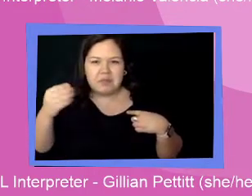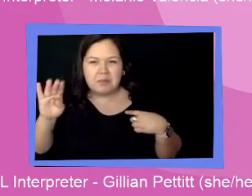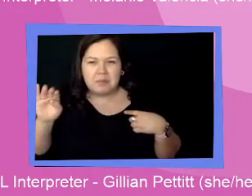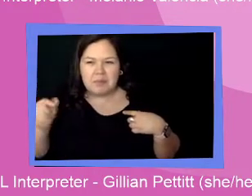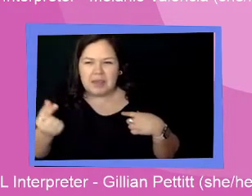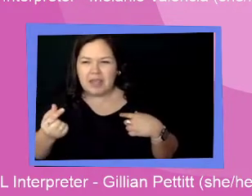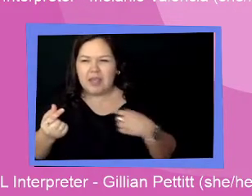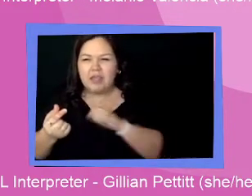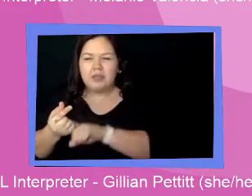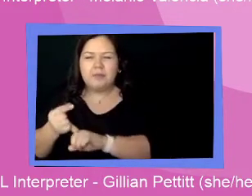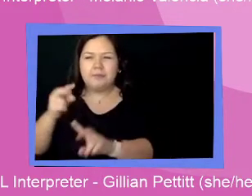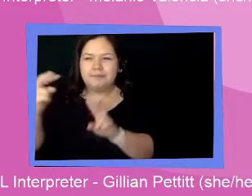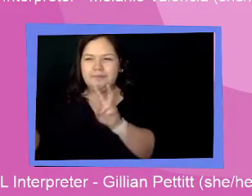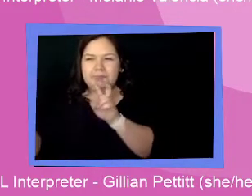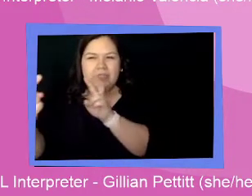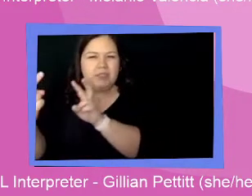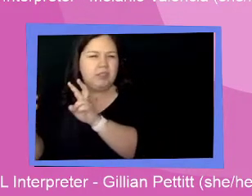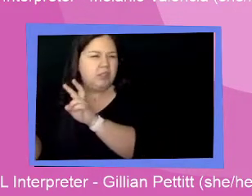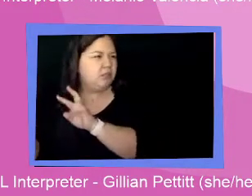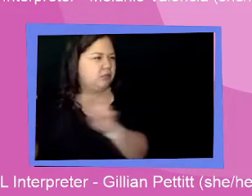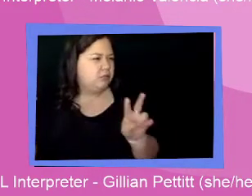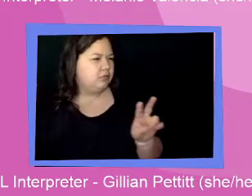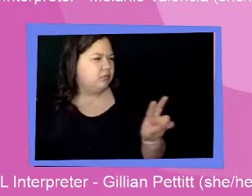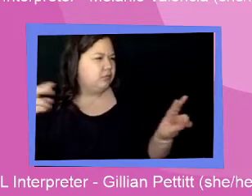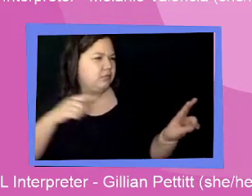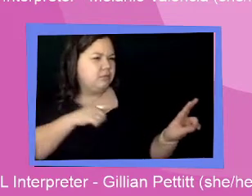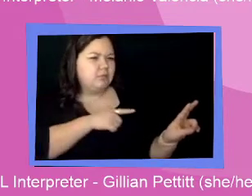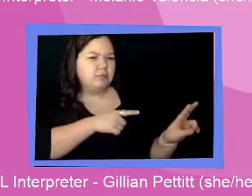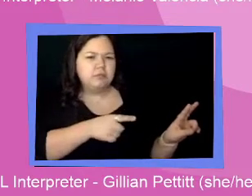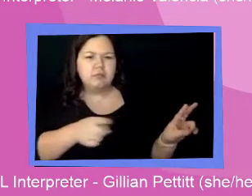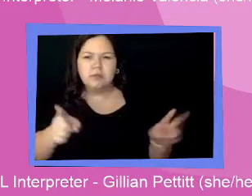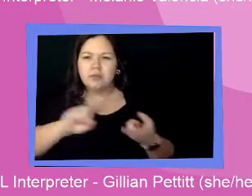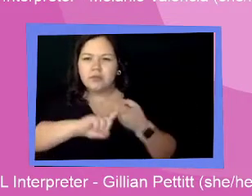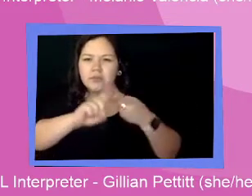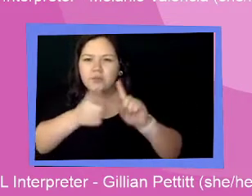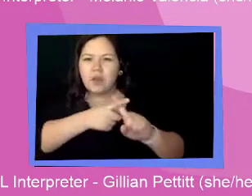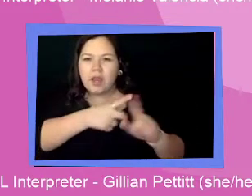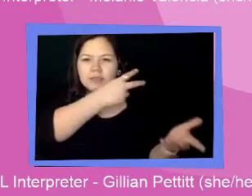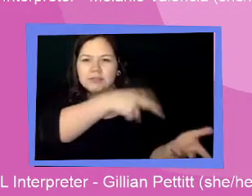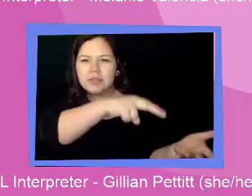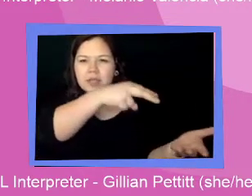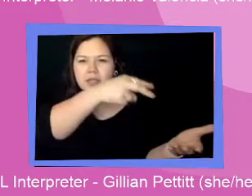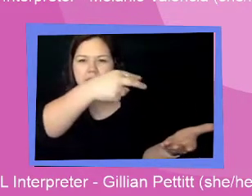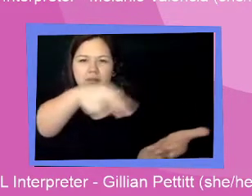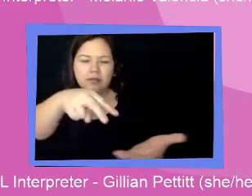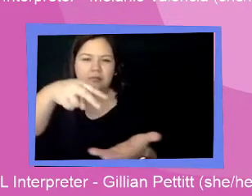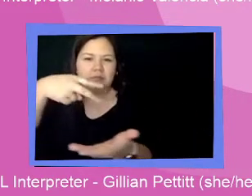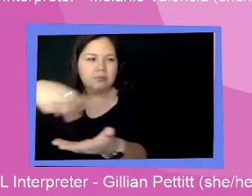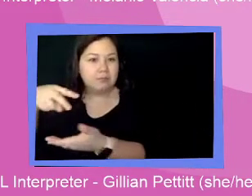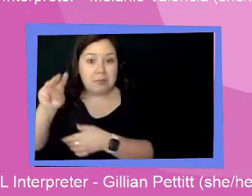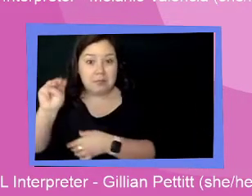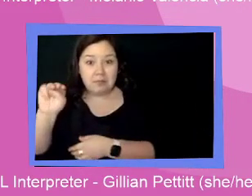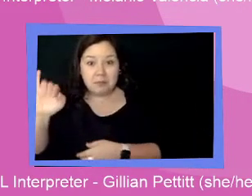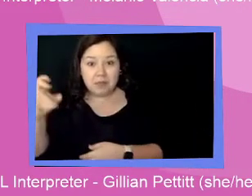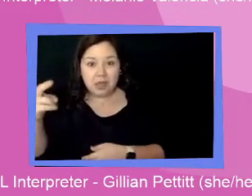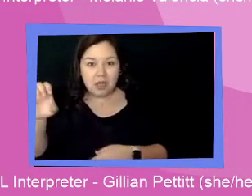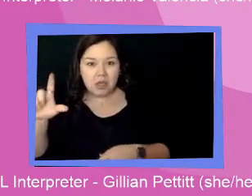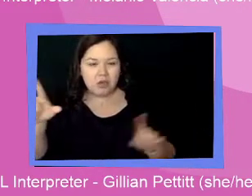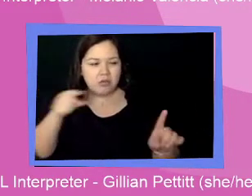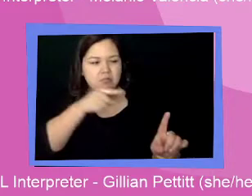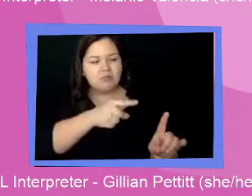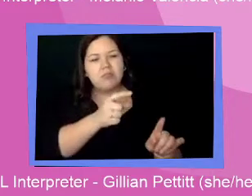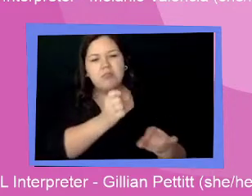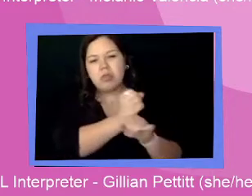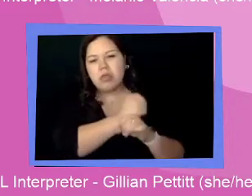away from my father to the faces of my friends dancing in the crowd. Michael makes out with a